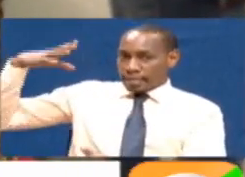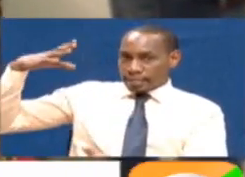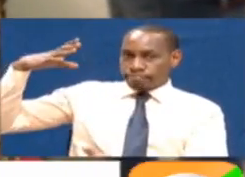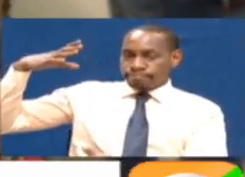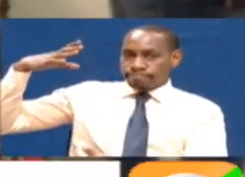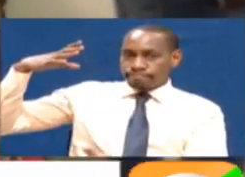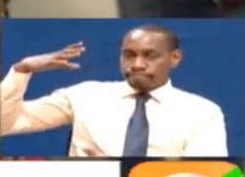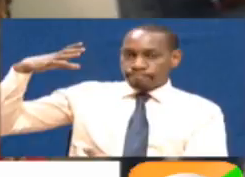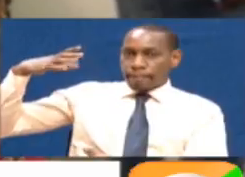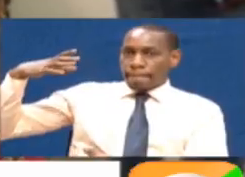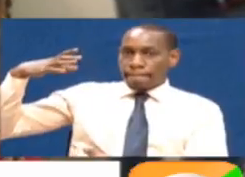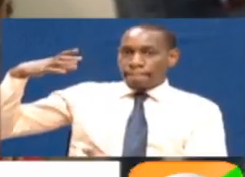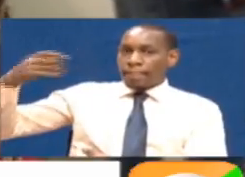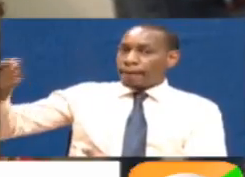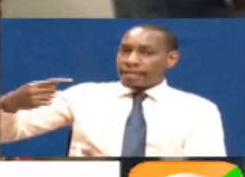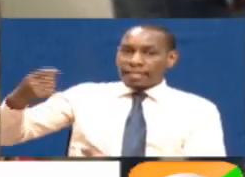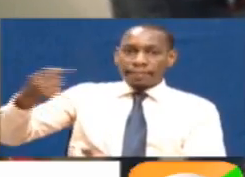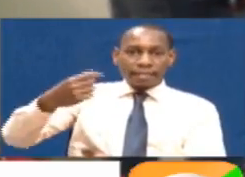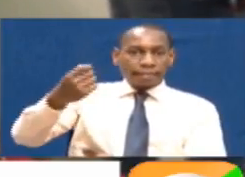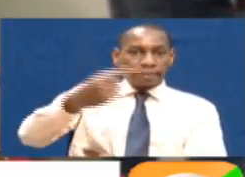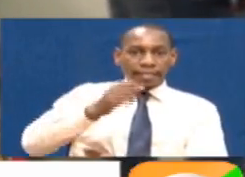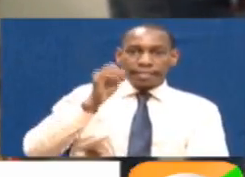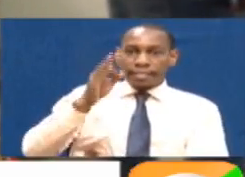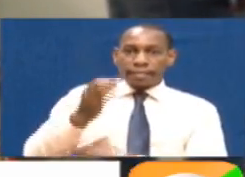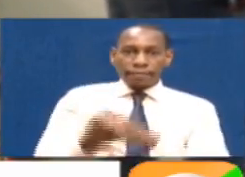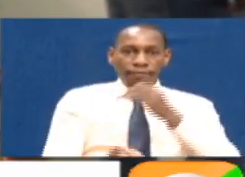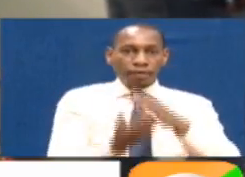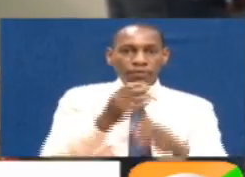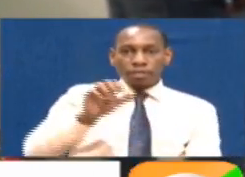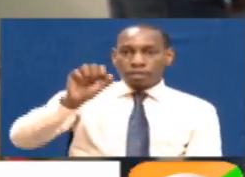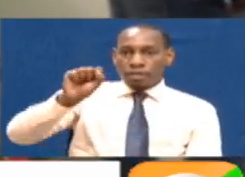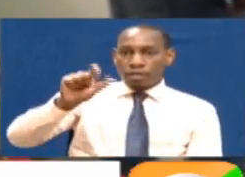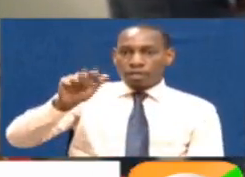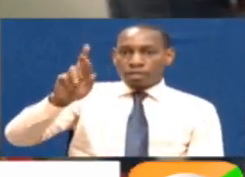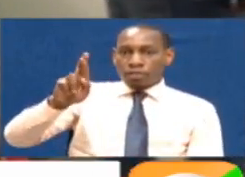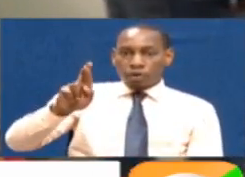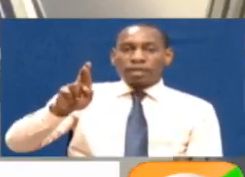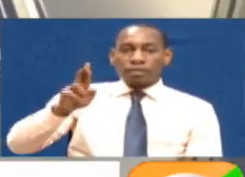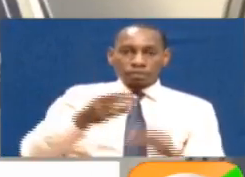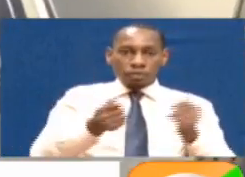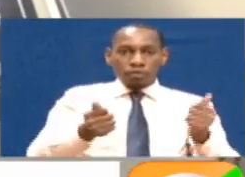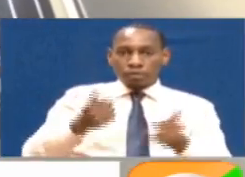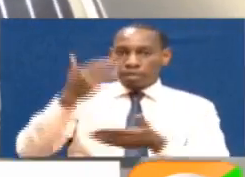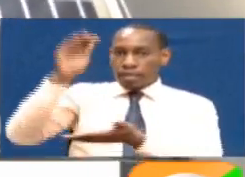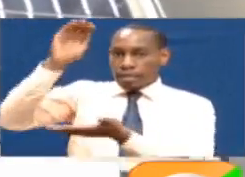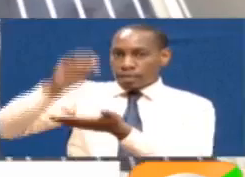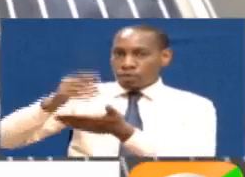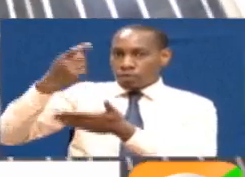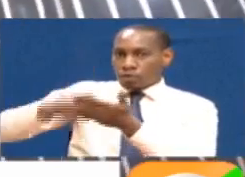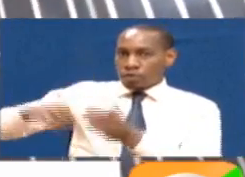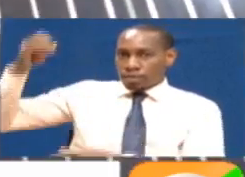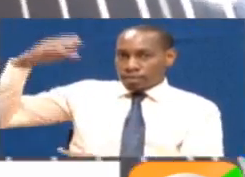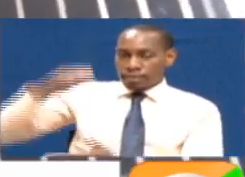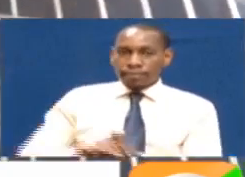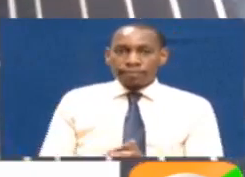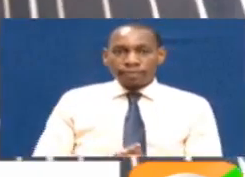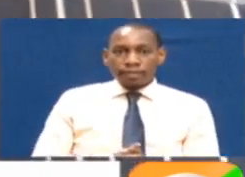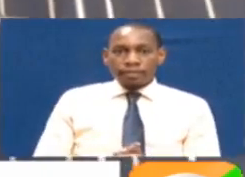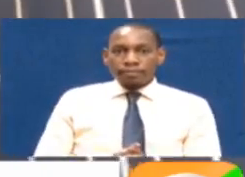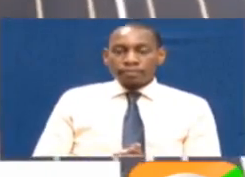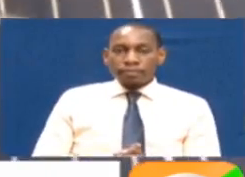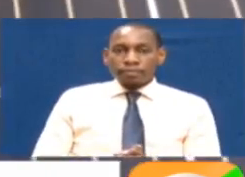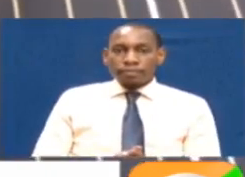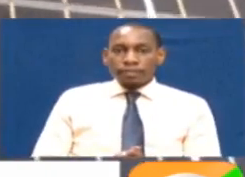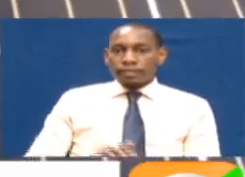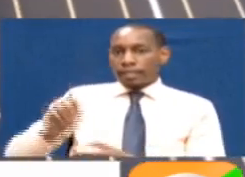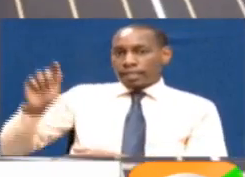bills every other month, if you put up a solar solution, then you cut down on your bills. With maximum sun hours throughout the